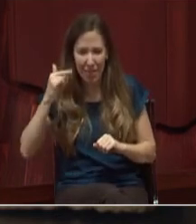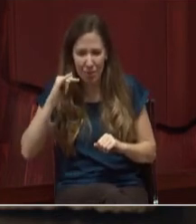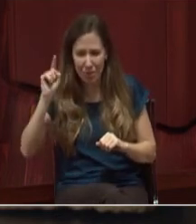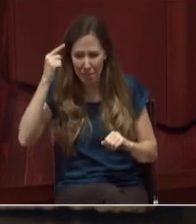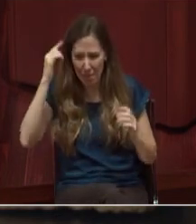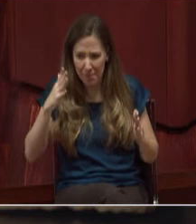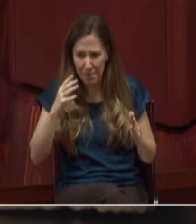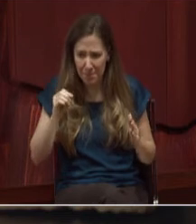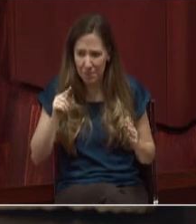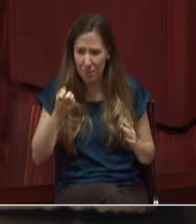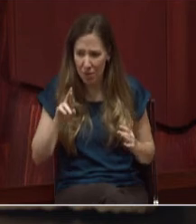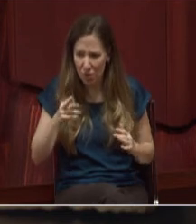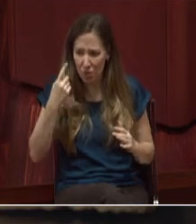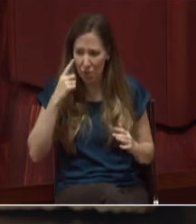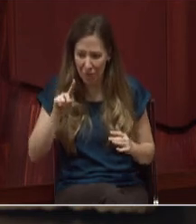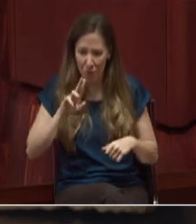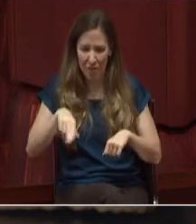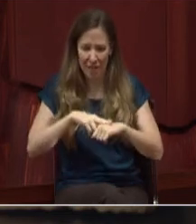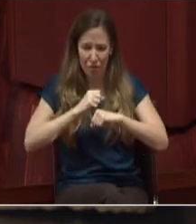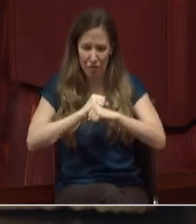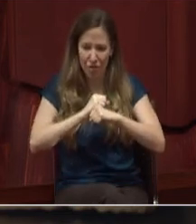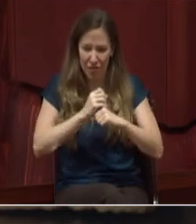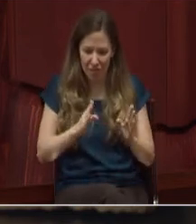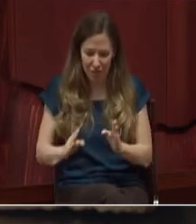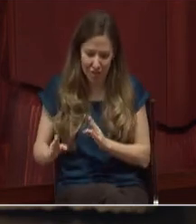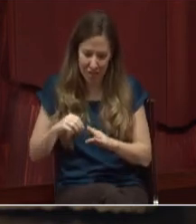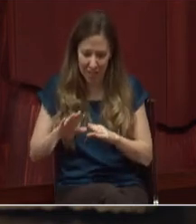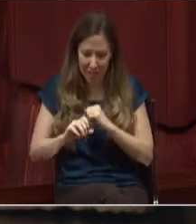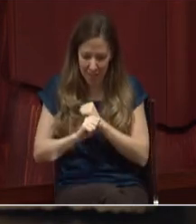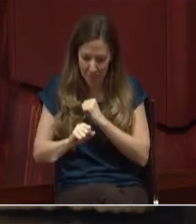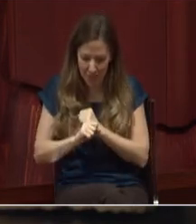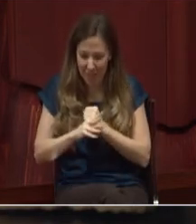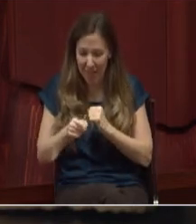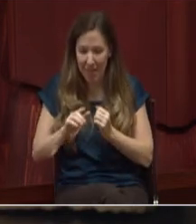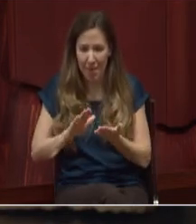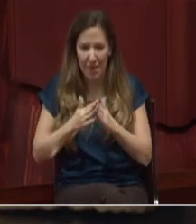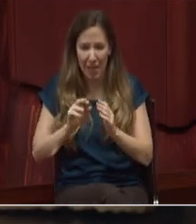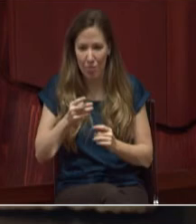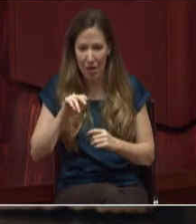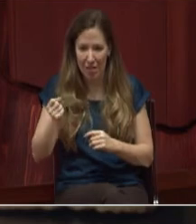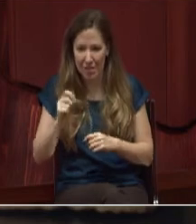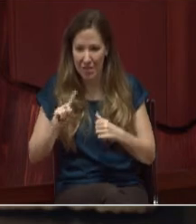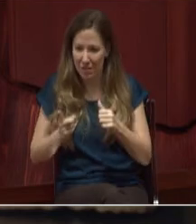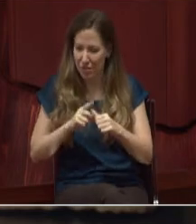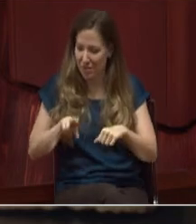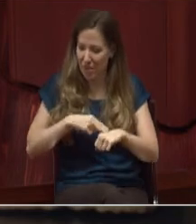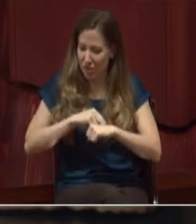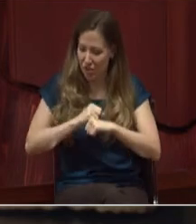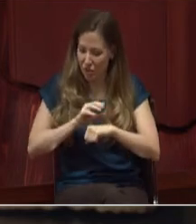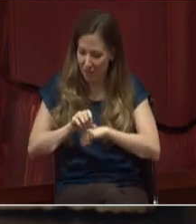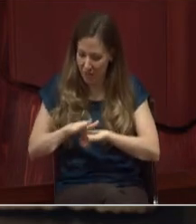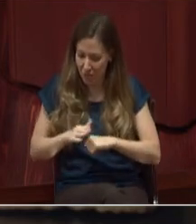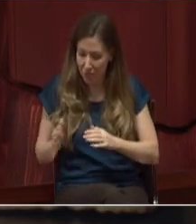was the tutor for Ronald Reagan's national security strategy in his campaign, and went on to be Reagan's first national security advisor.